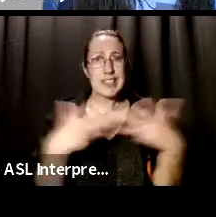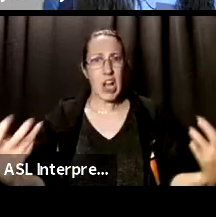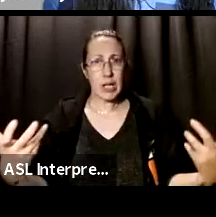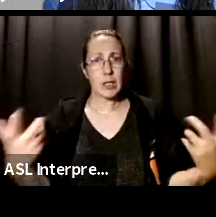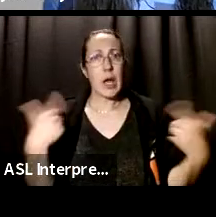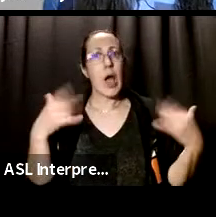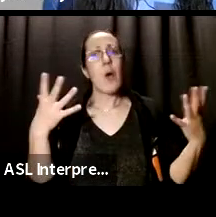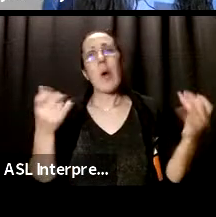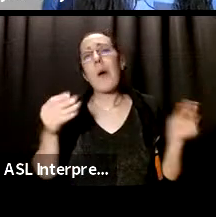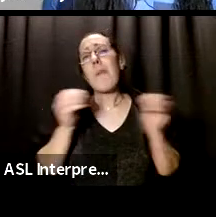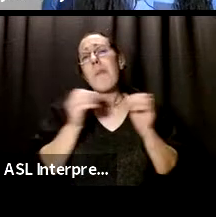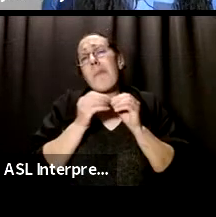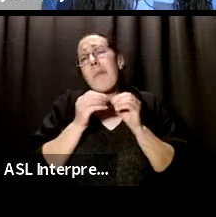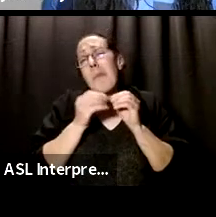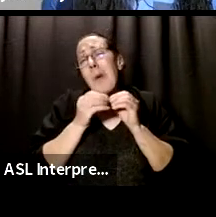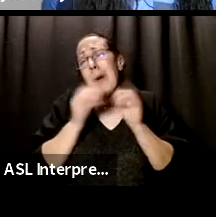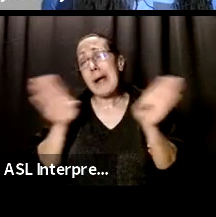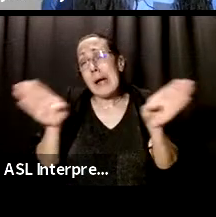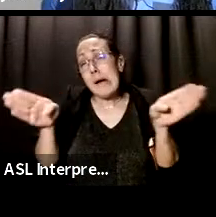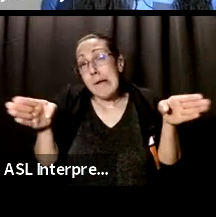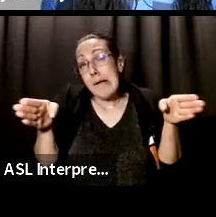more clarity.